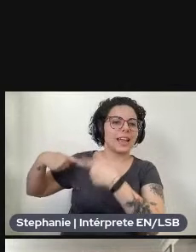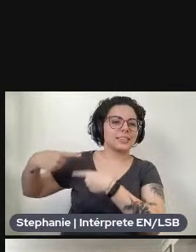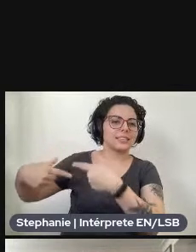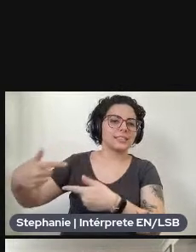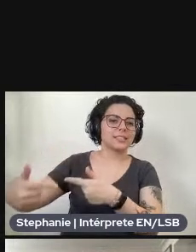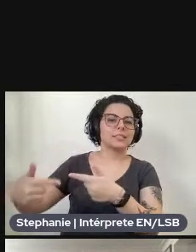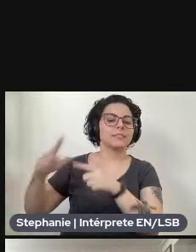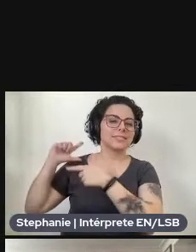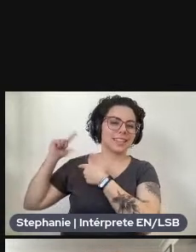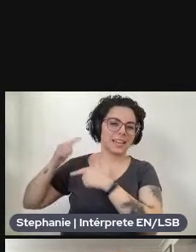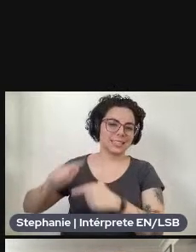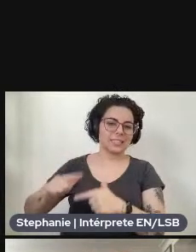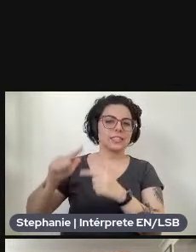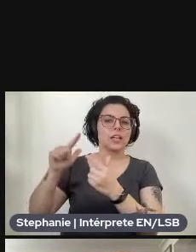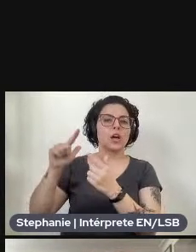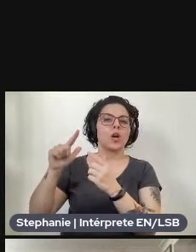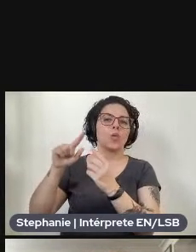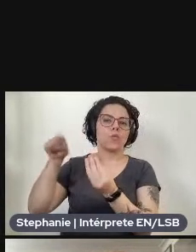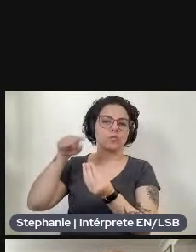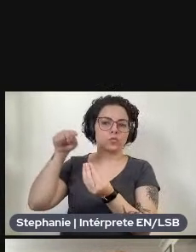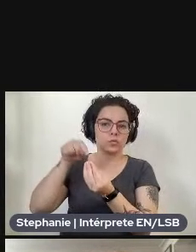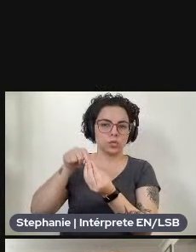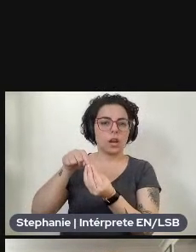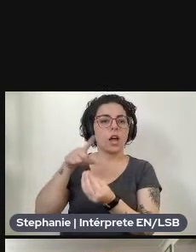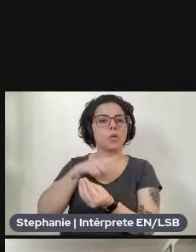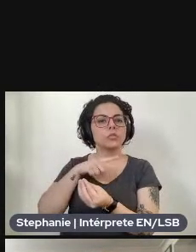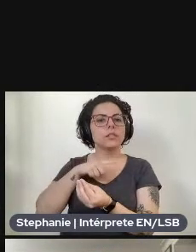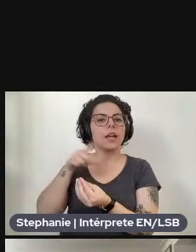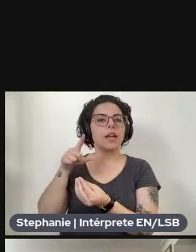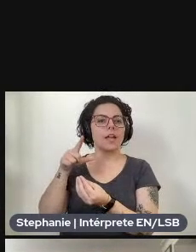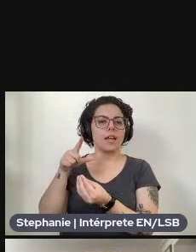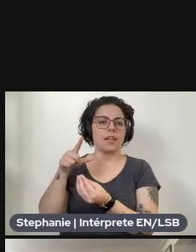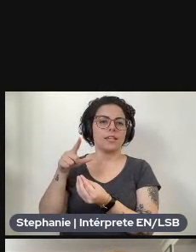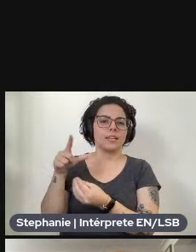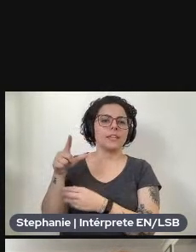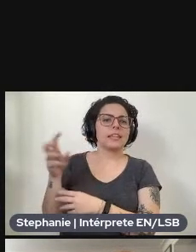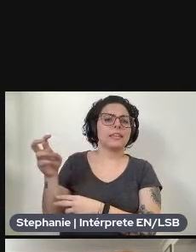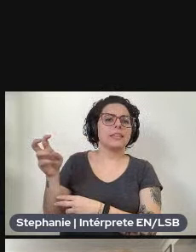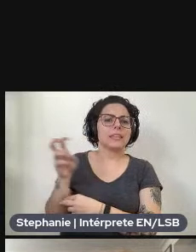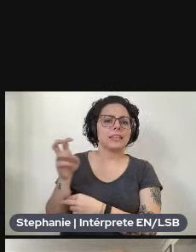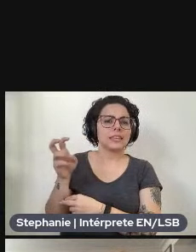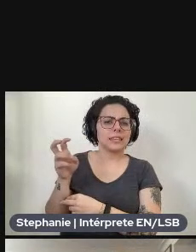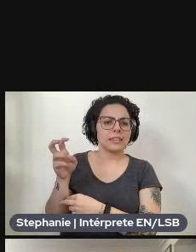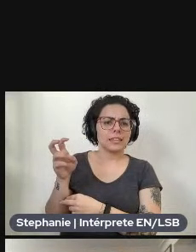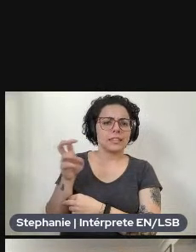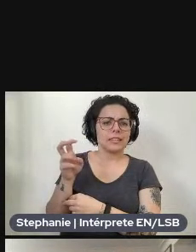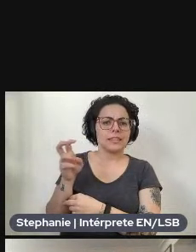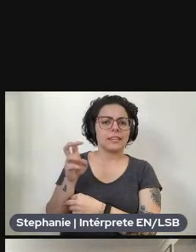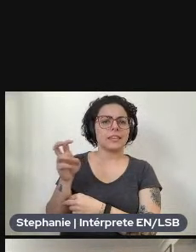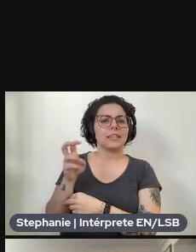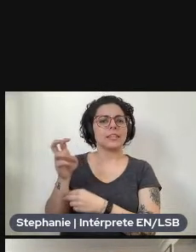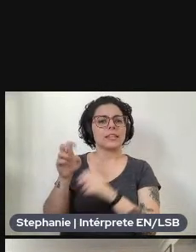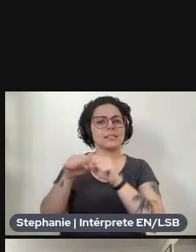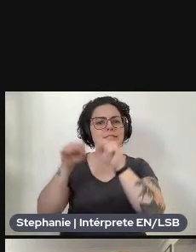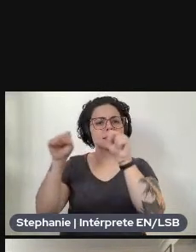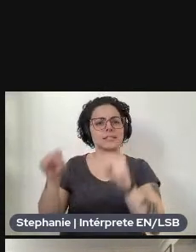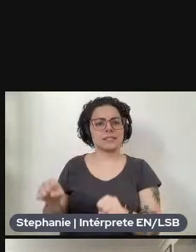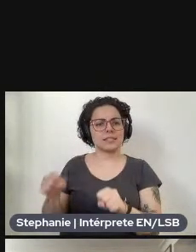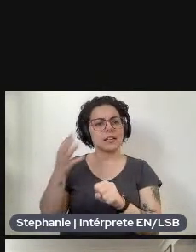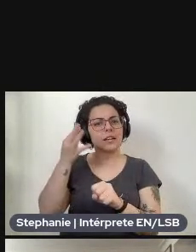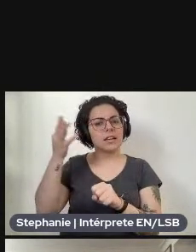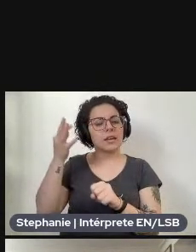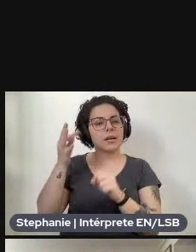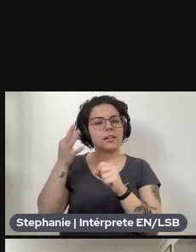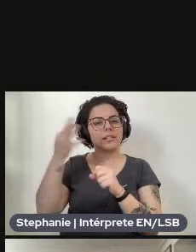on Firth's system structure theory, but derives more abstract principles from